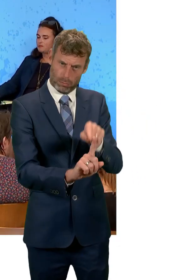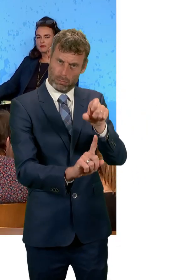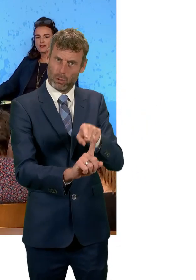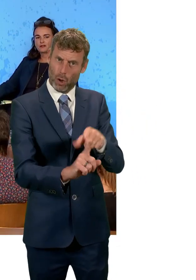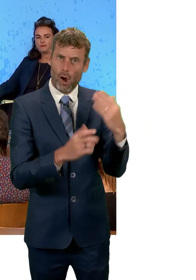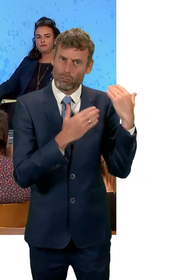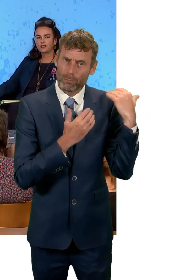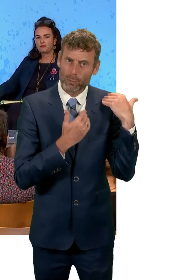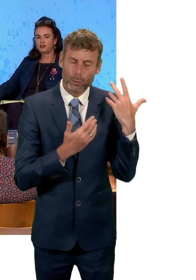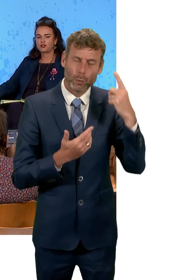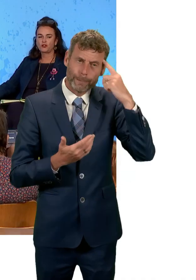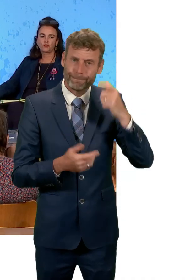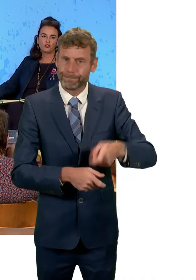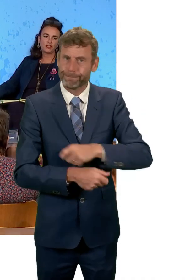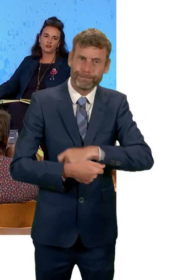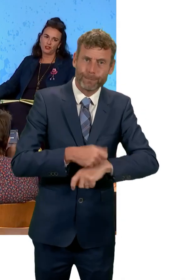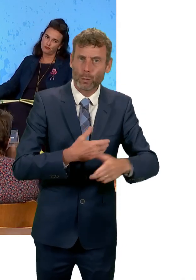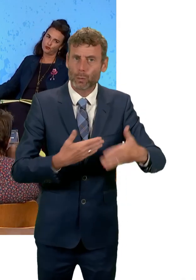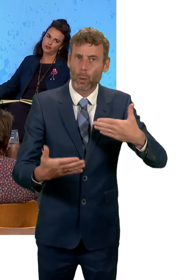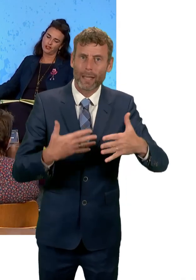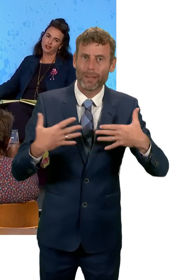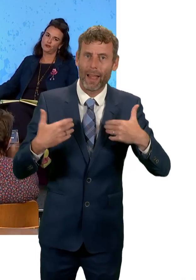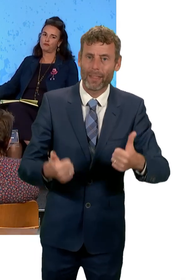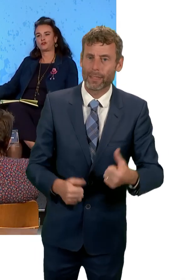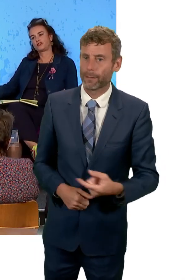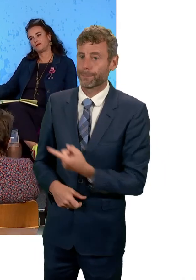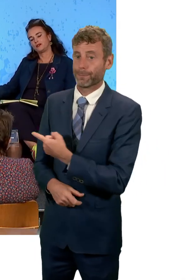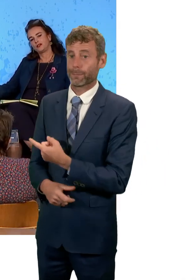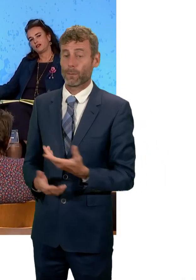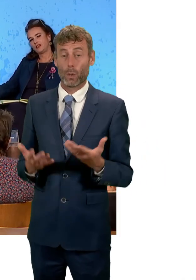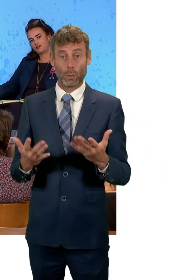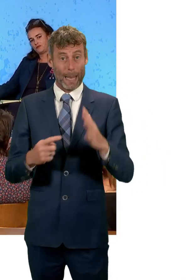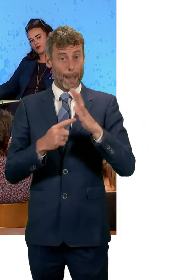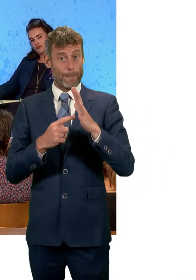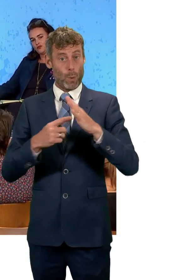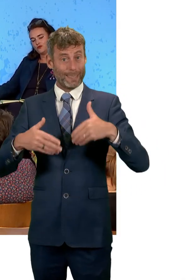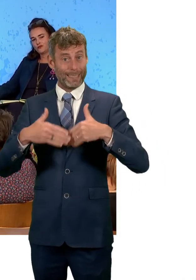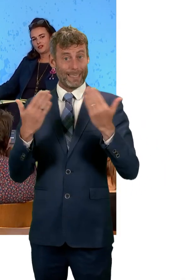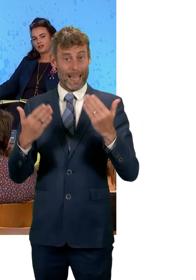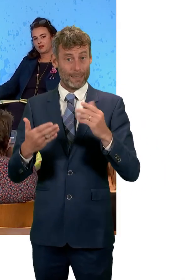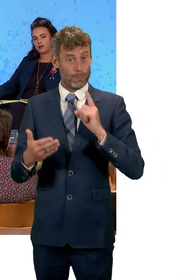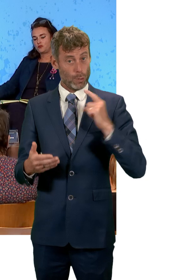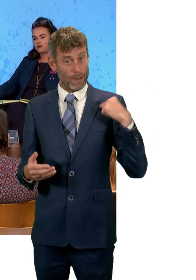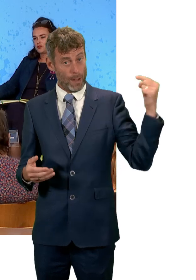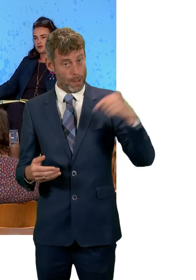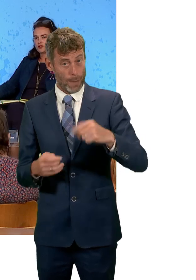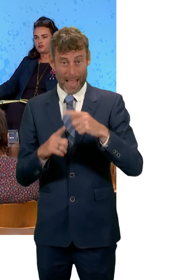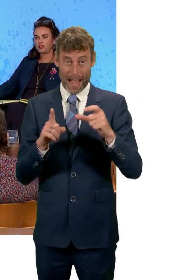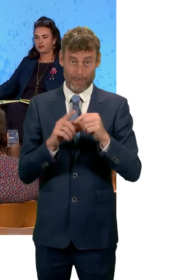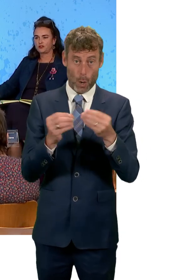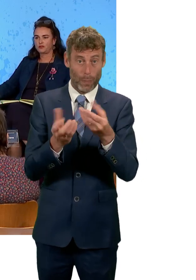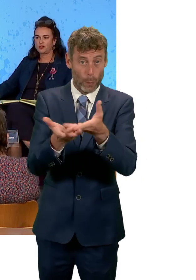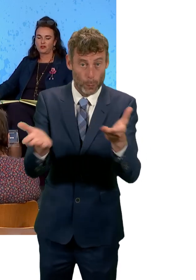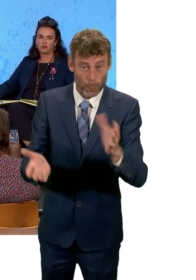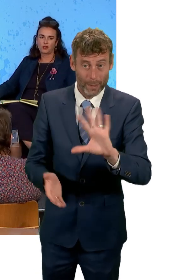let's respond to that. I can maybe start. So today's a really important day, not because I'm in Edinburgh with you, but also because I'm